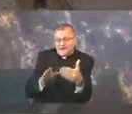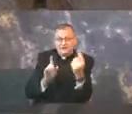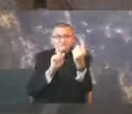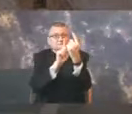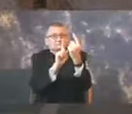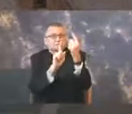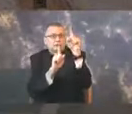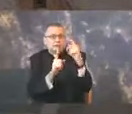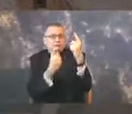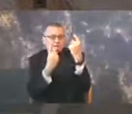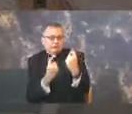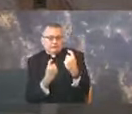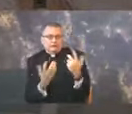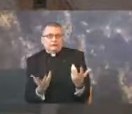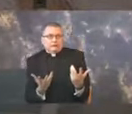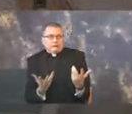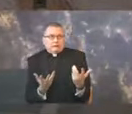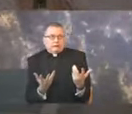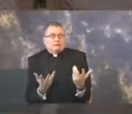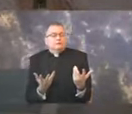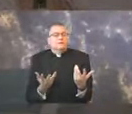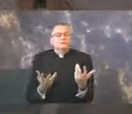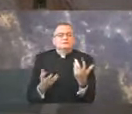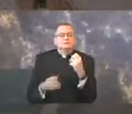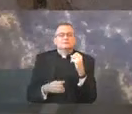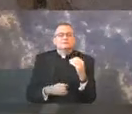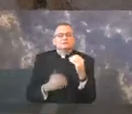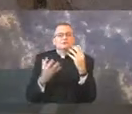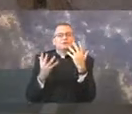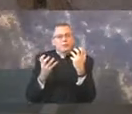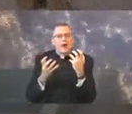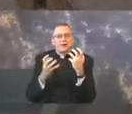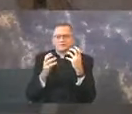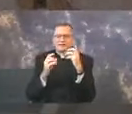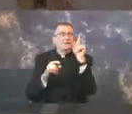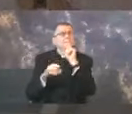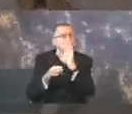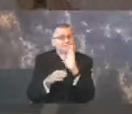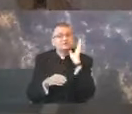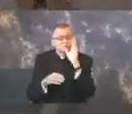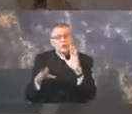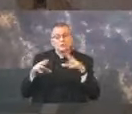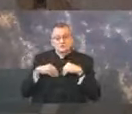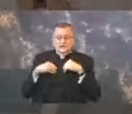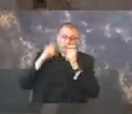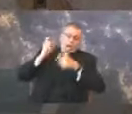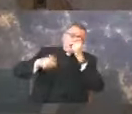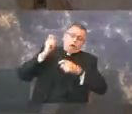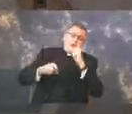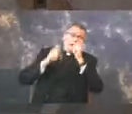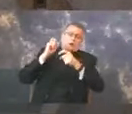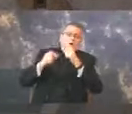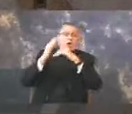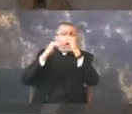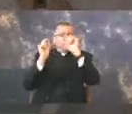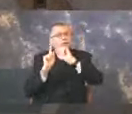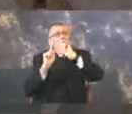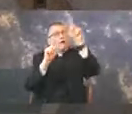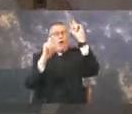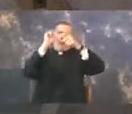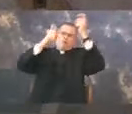hope to receive what is promised 100 times more now in this present age, houses and brothers and sisters and mothers and